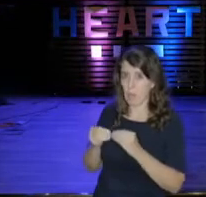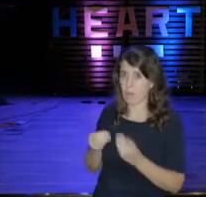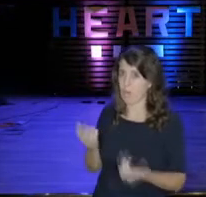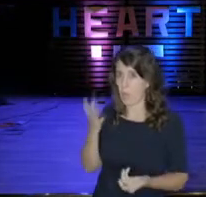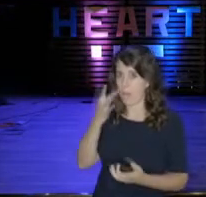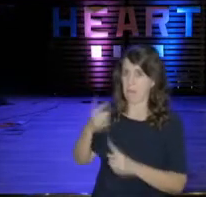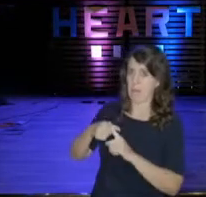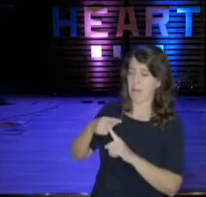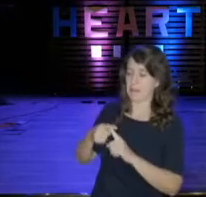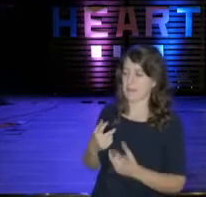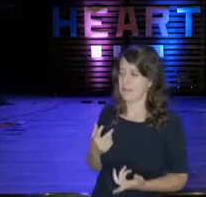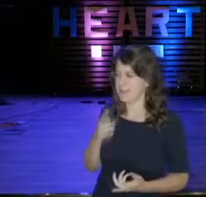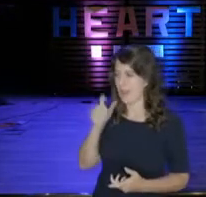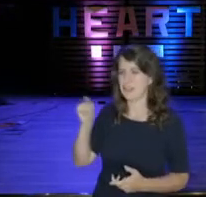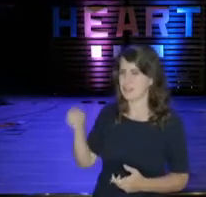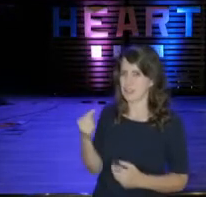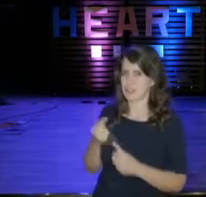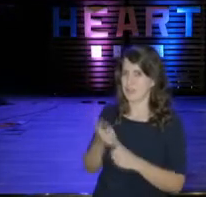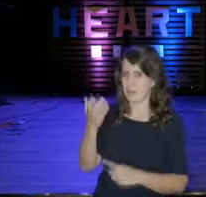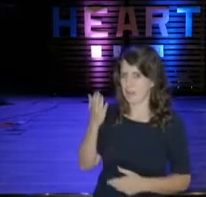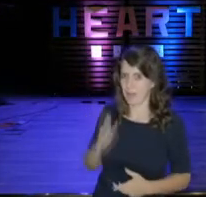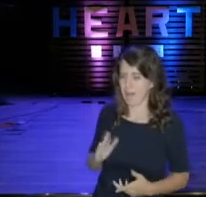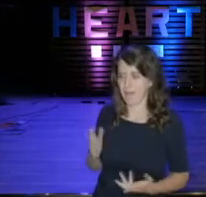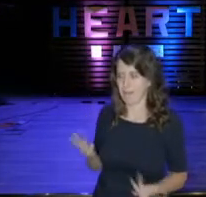It can't just be God."